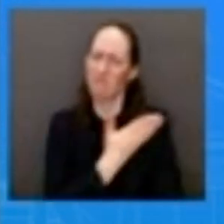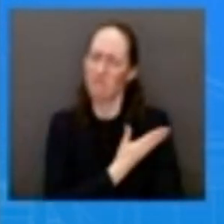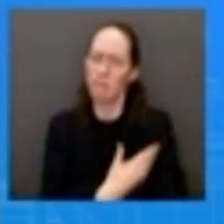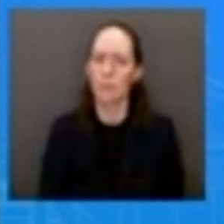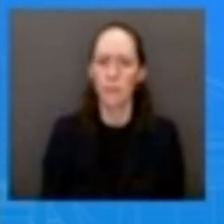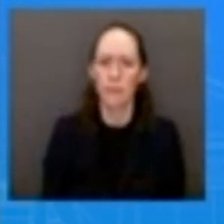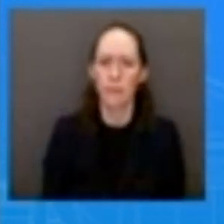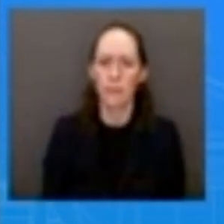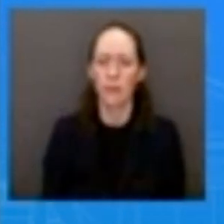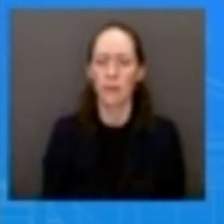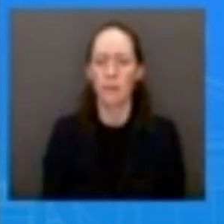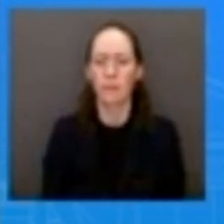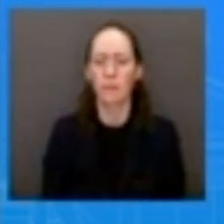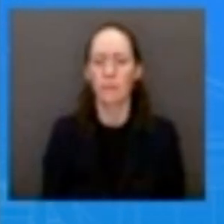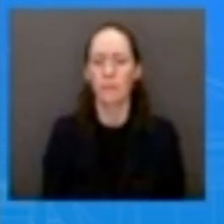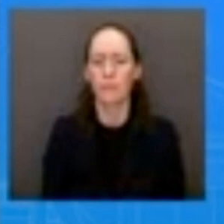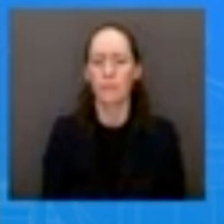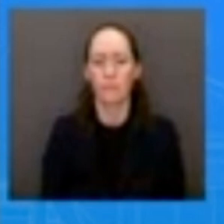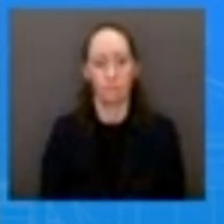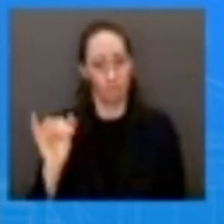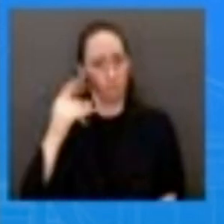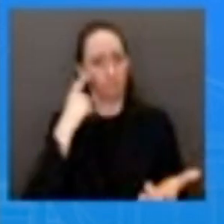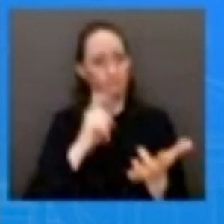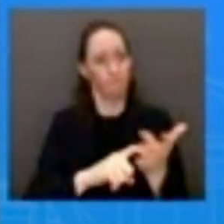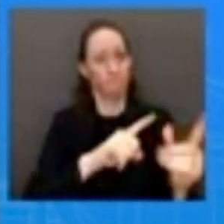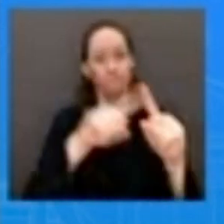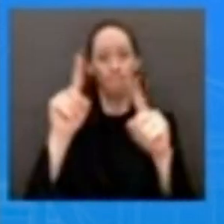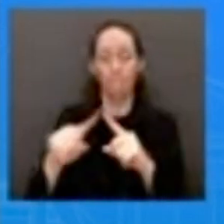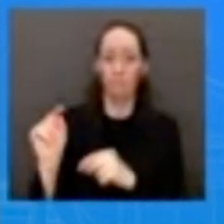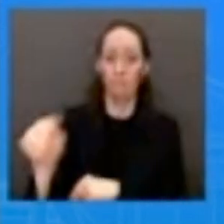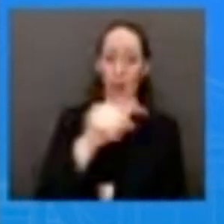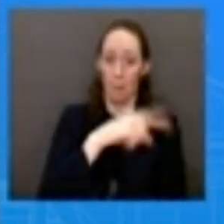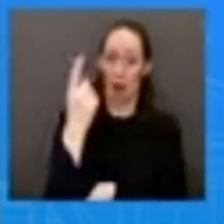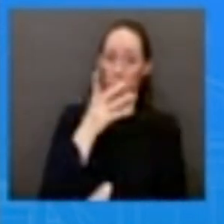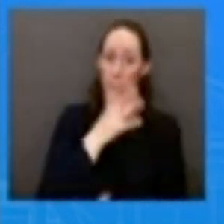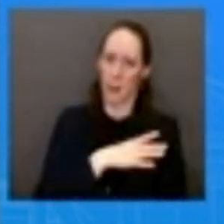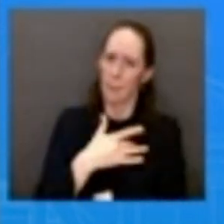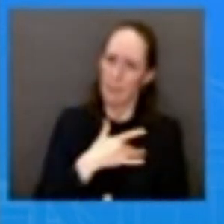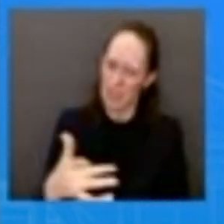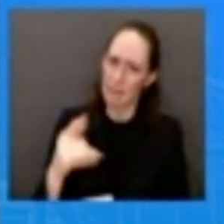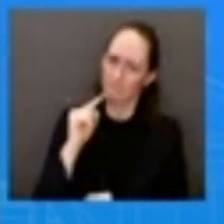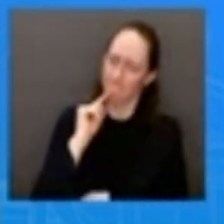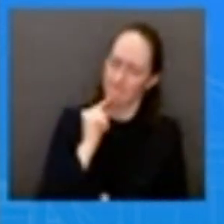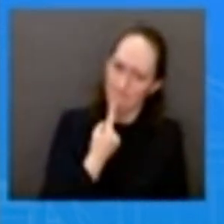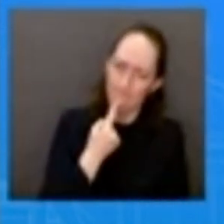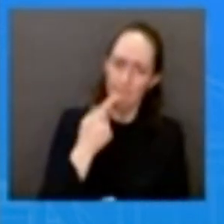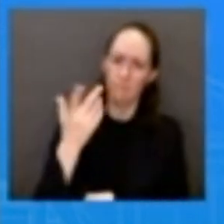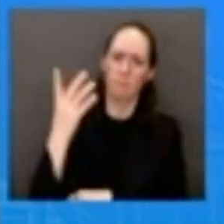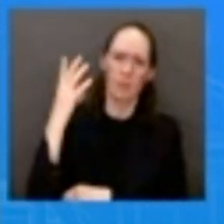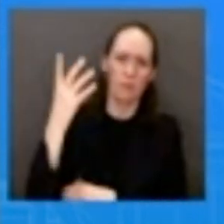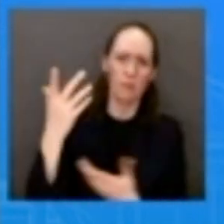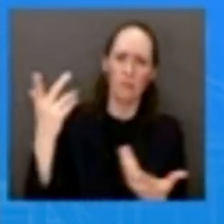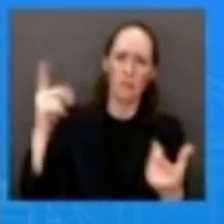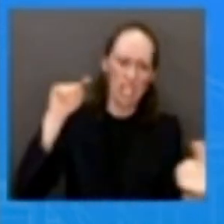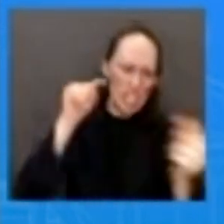in this country, and he will continue to fight for legislation that advances police reform and making sure that we keep